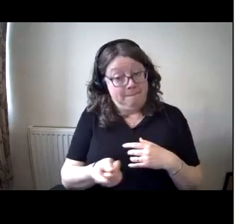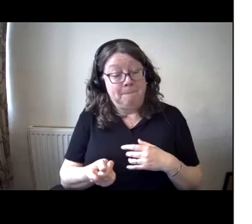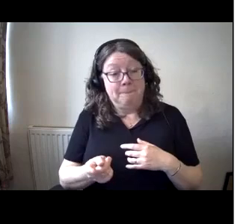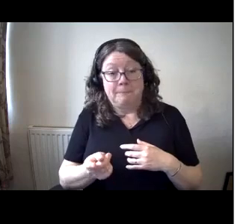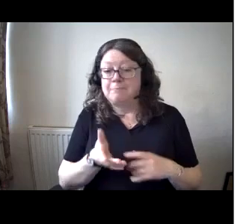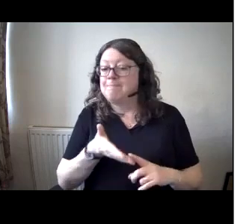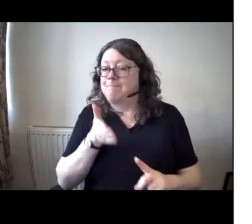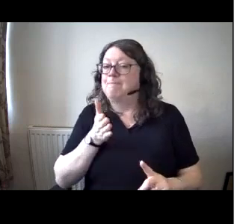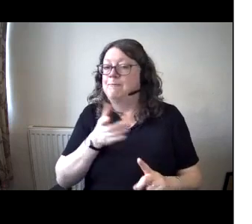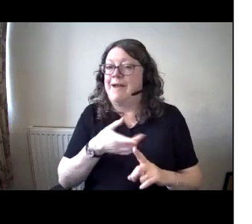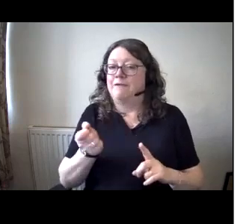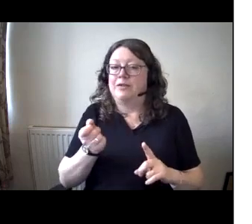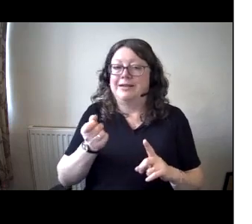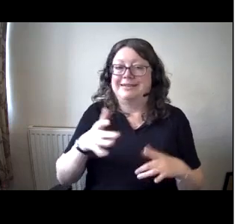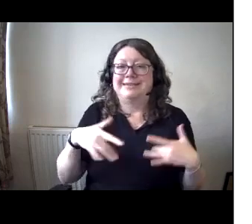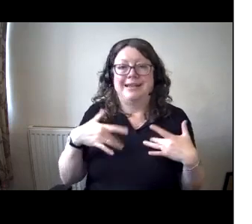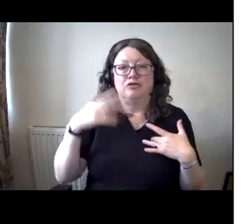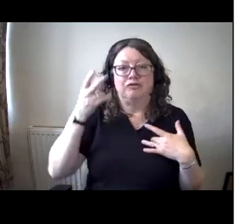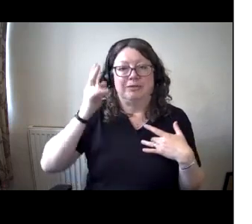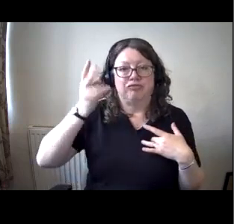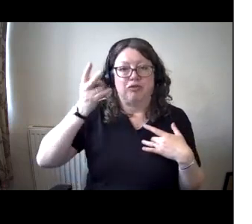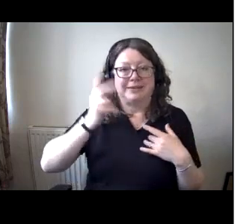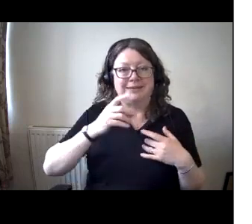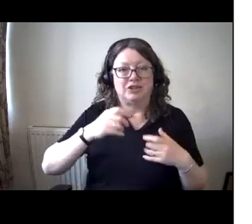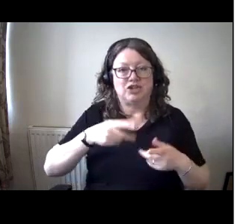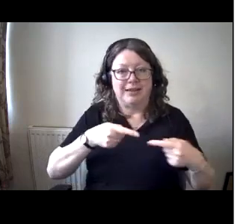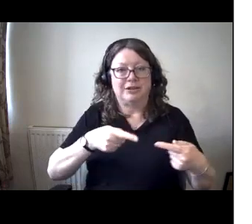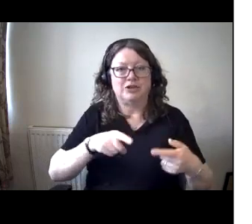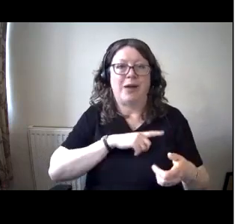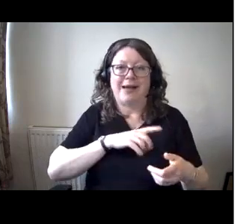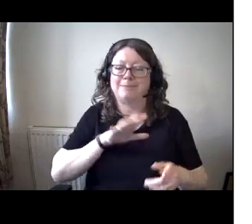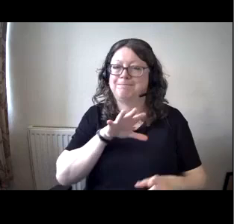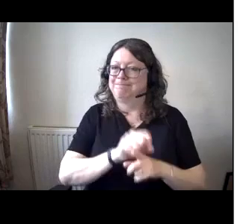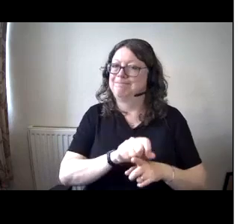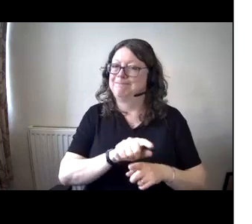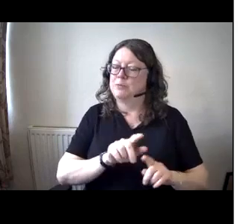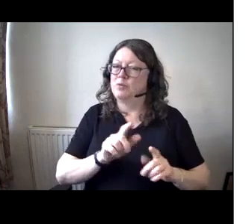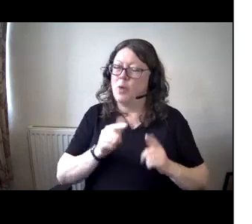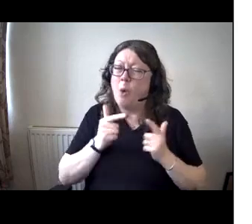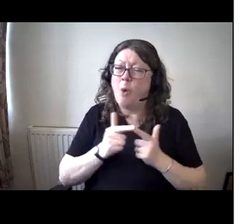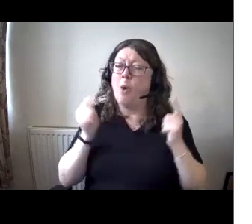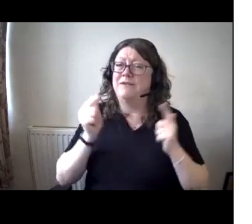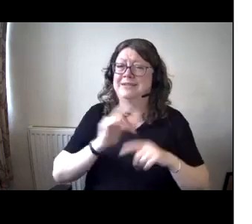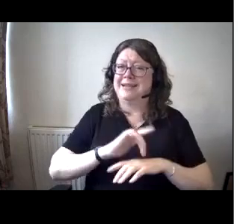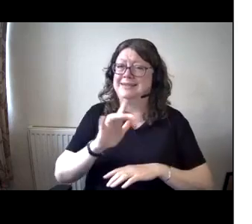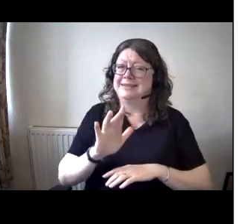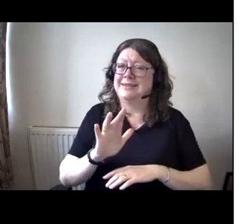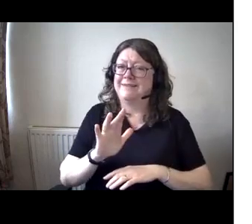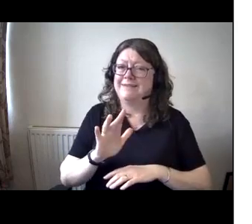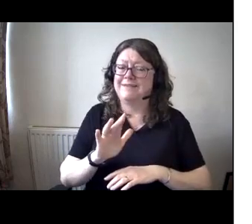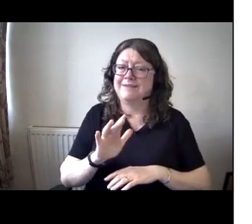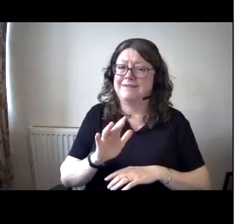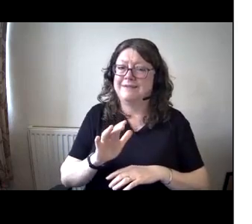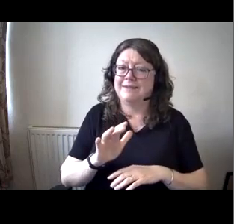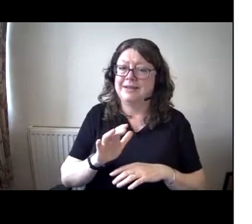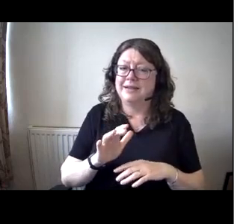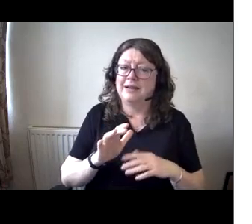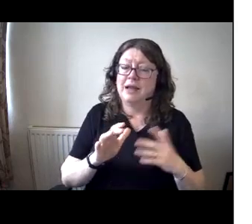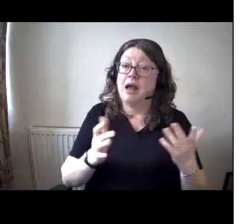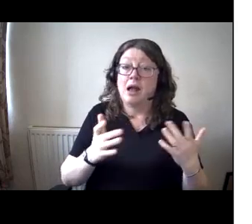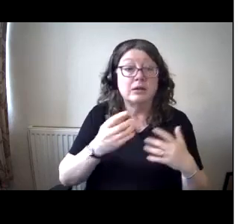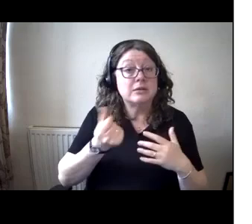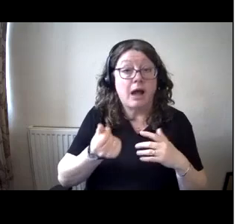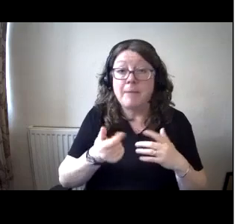processing challenges because they're over responsive or oversensitive. We might see for some of our young people that they are